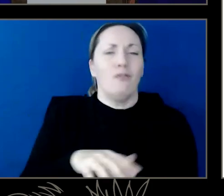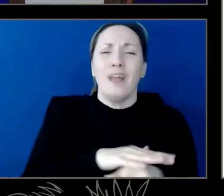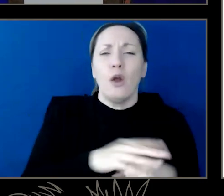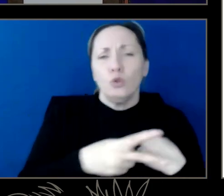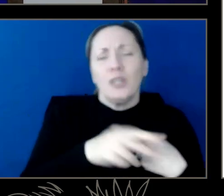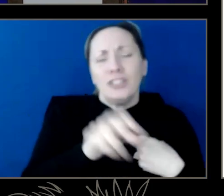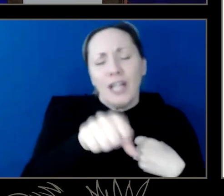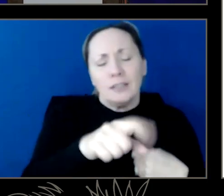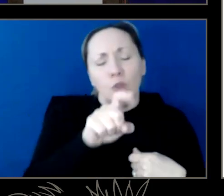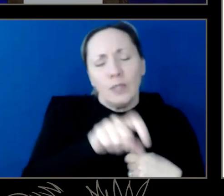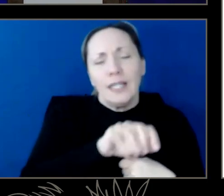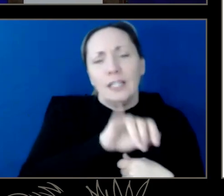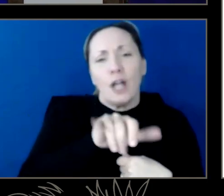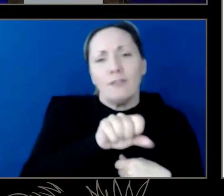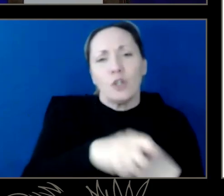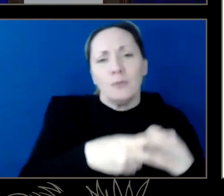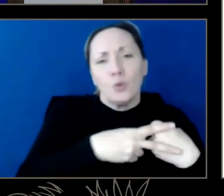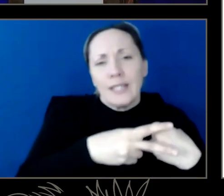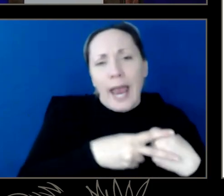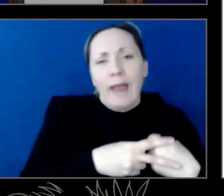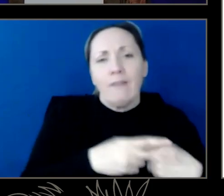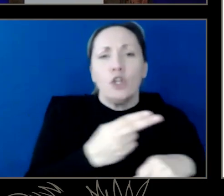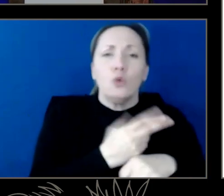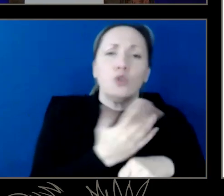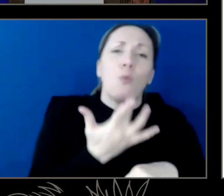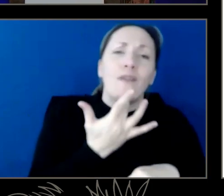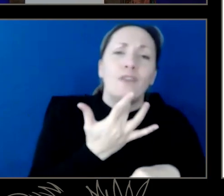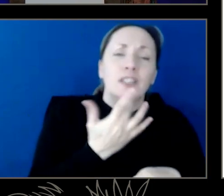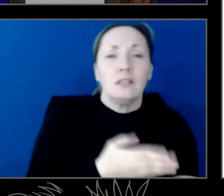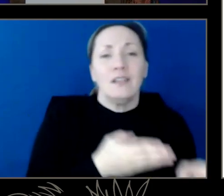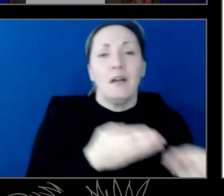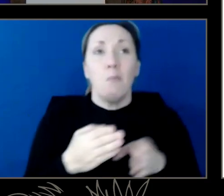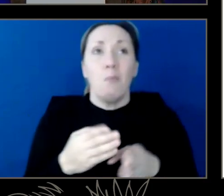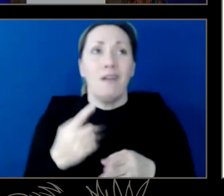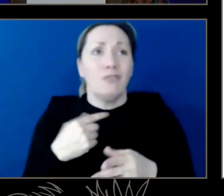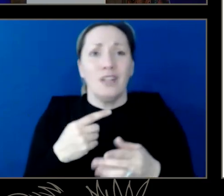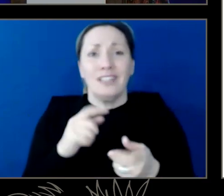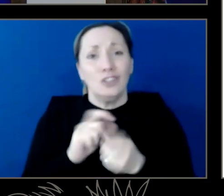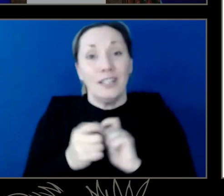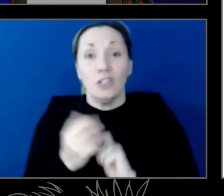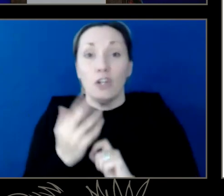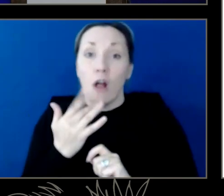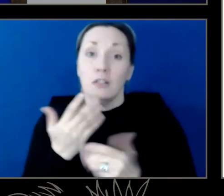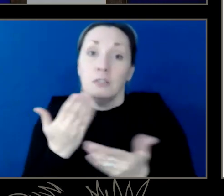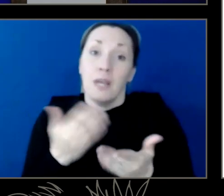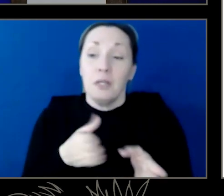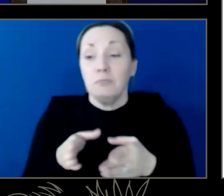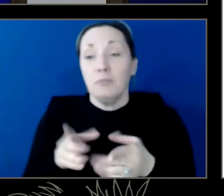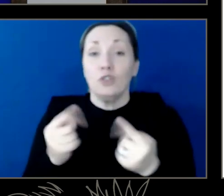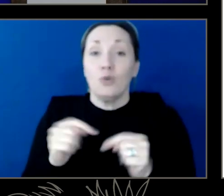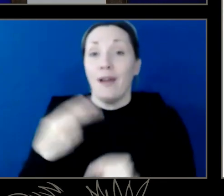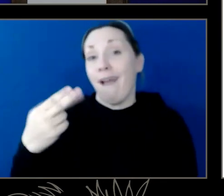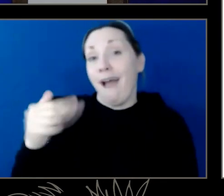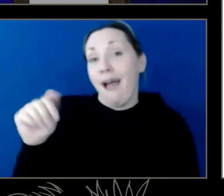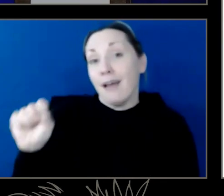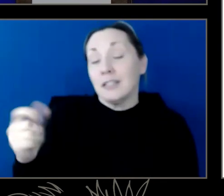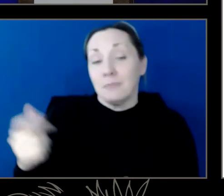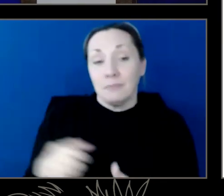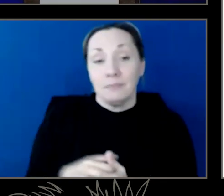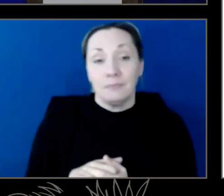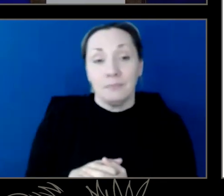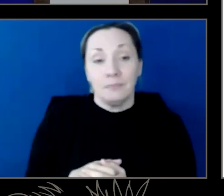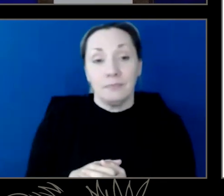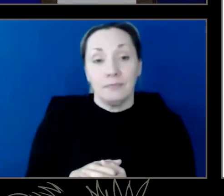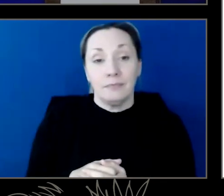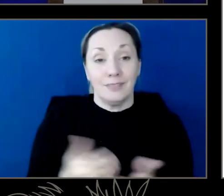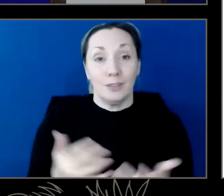sure, you need JavaScript to save user preferences. But for just updating the colors, maybe try has. Okay.